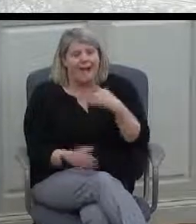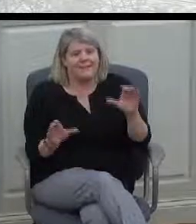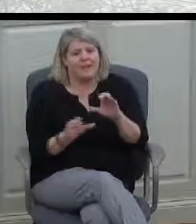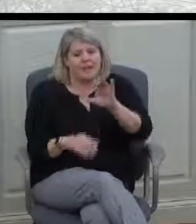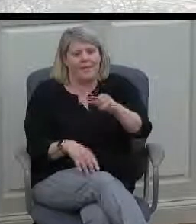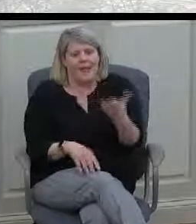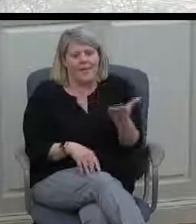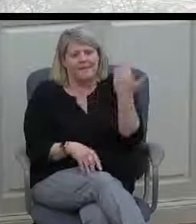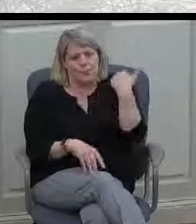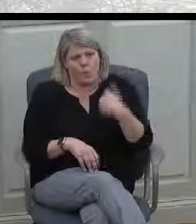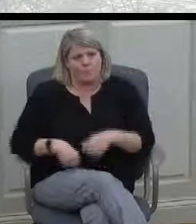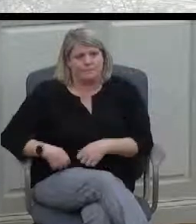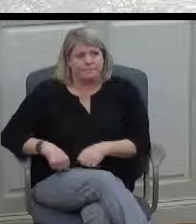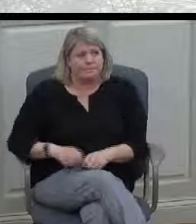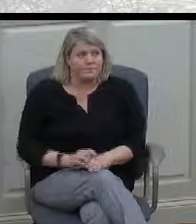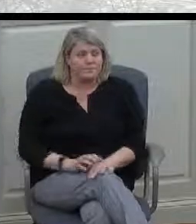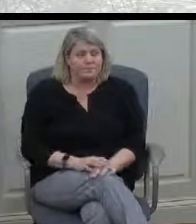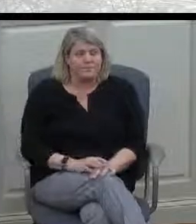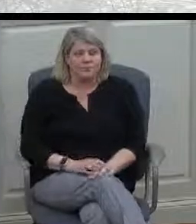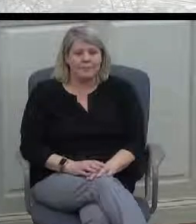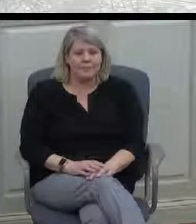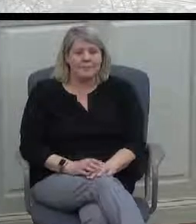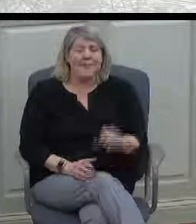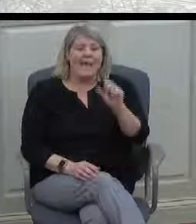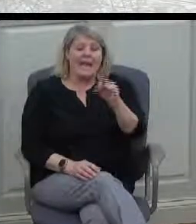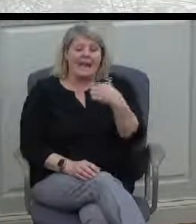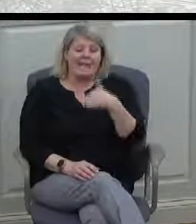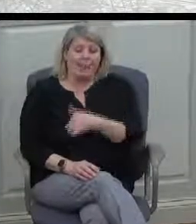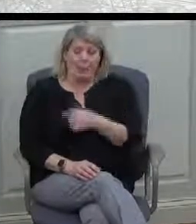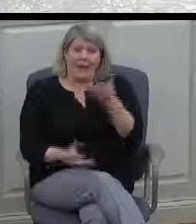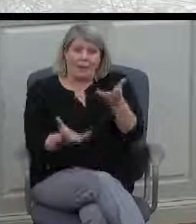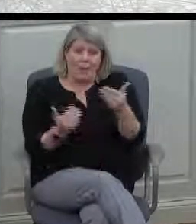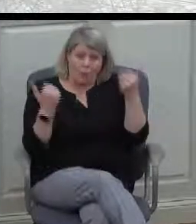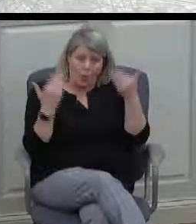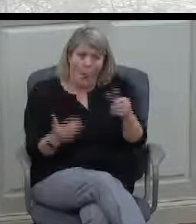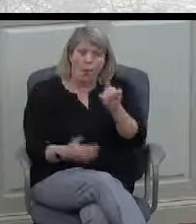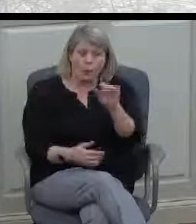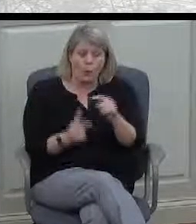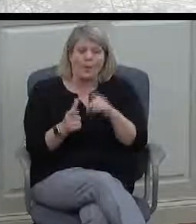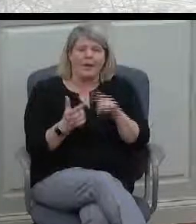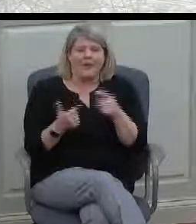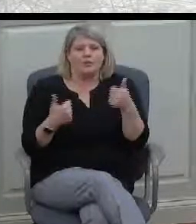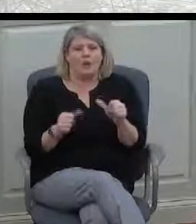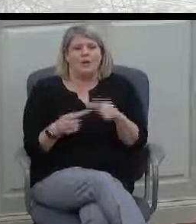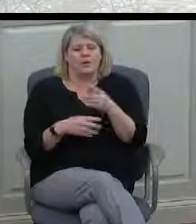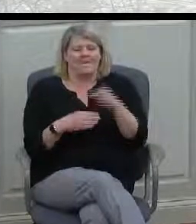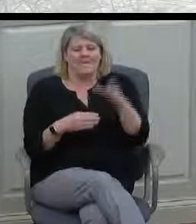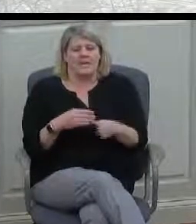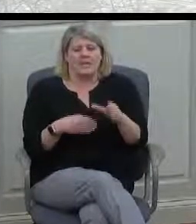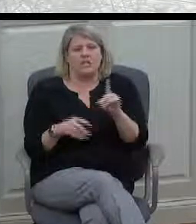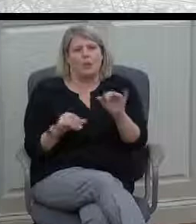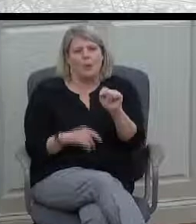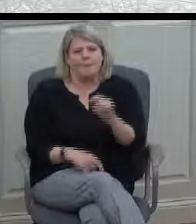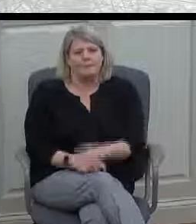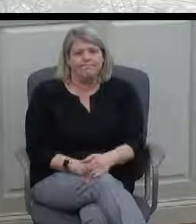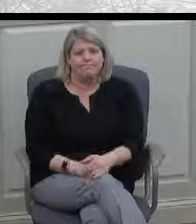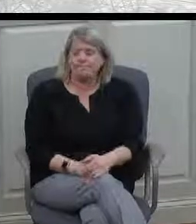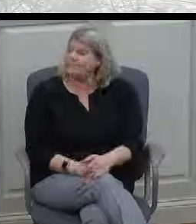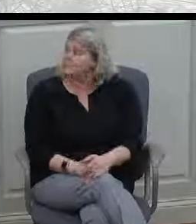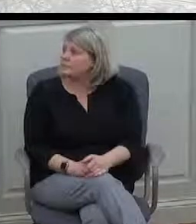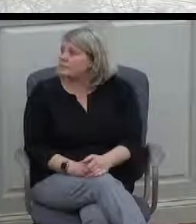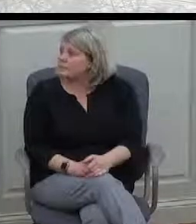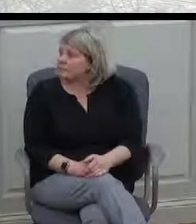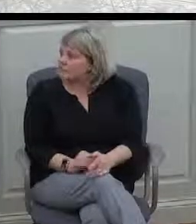other things. So it's, if we're going to commit, we commit and try to make a big push. It's kind of what staff would recommend.